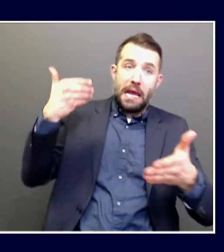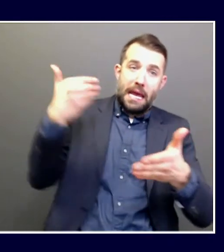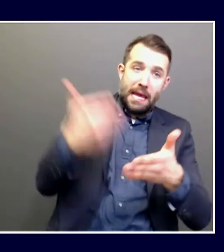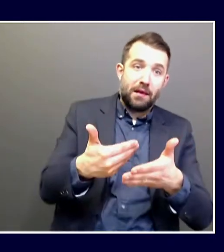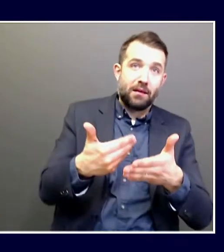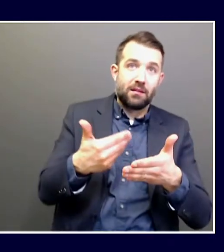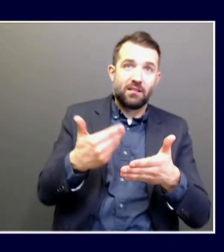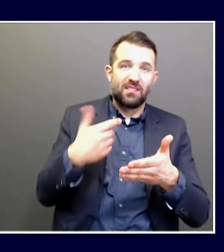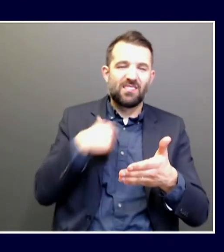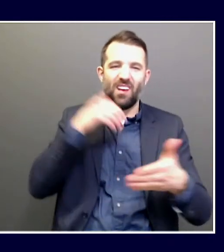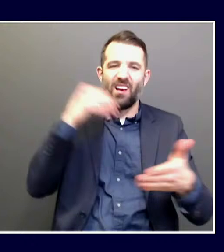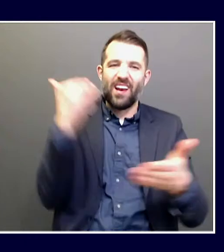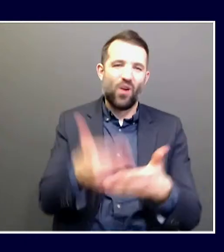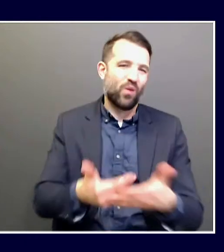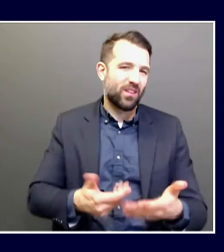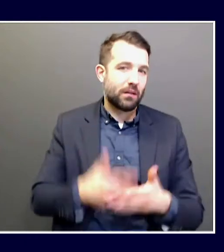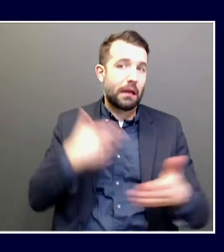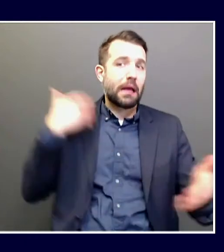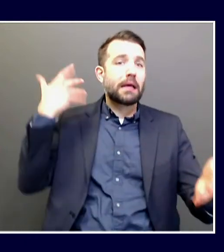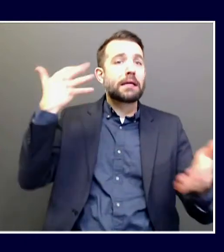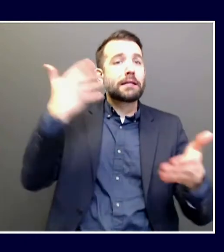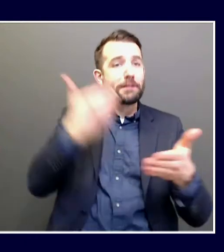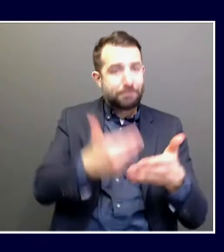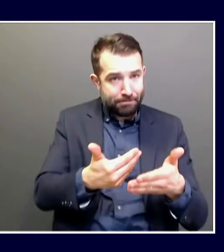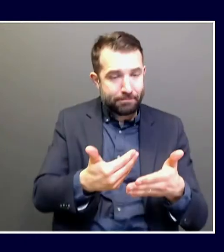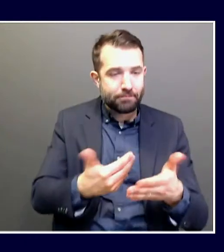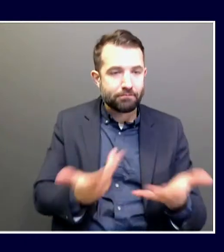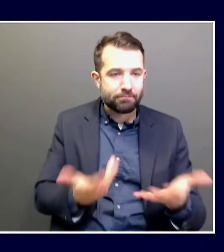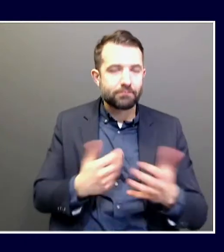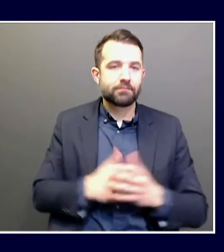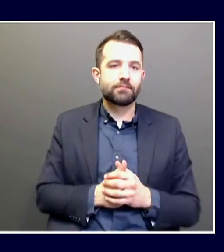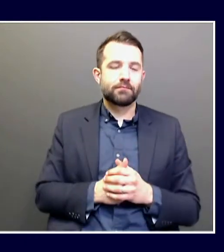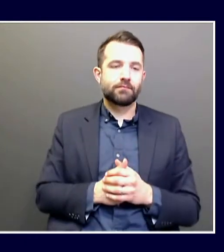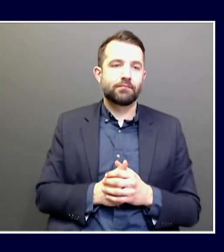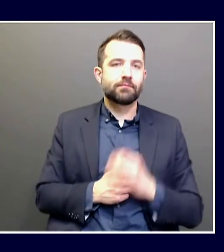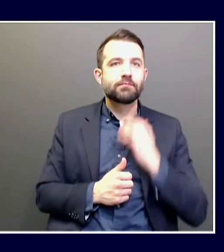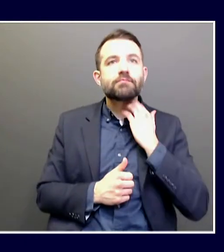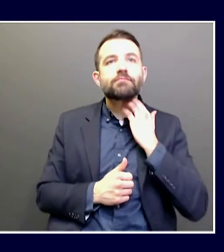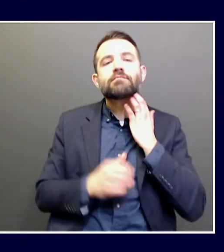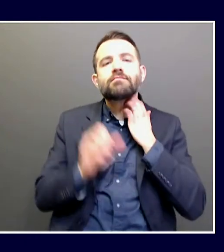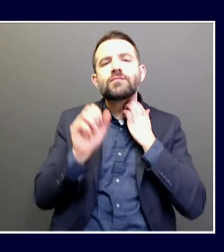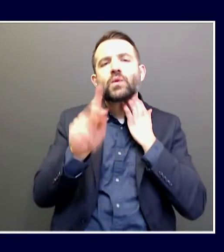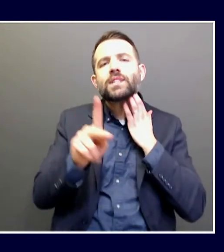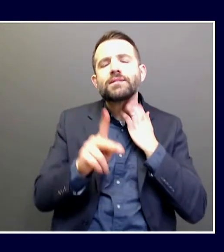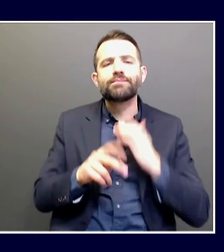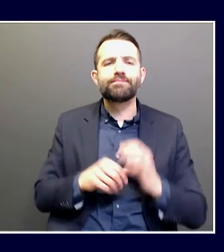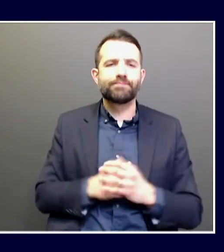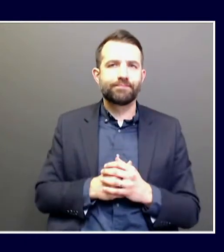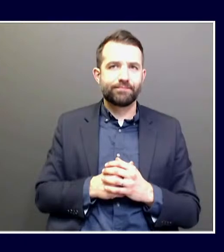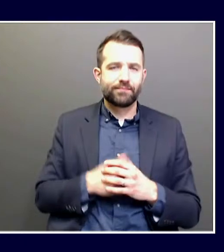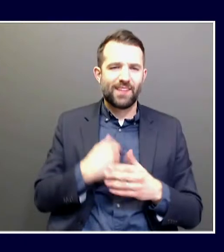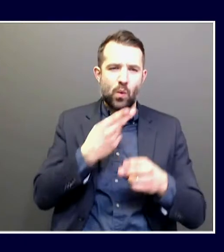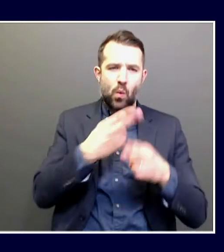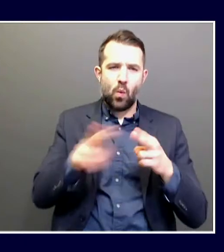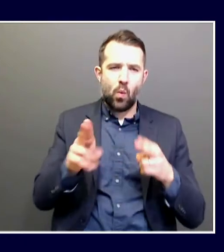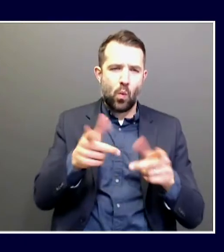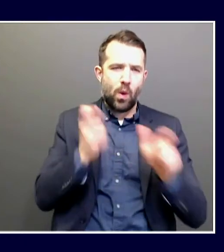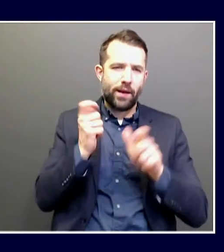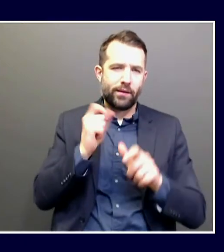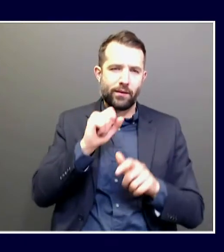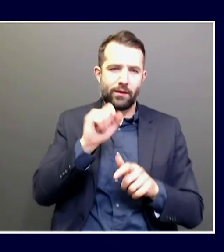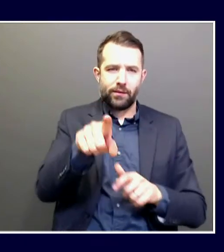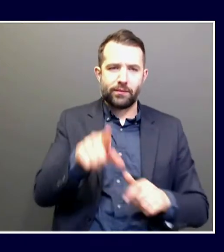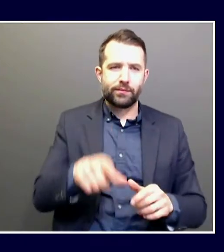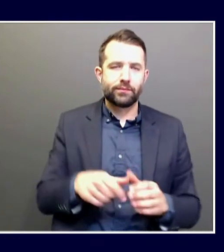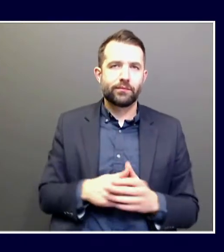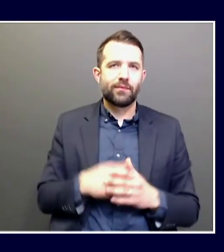Okay, and just really quickly, I've just sort of colloquially, I've heard that people are